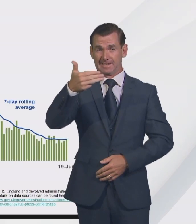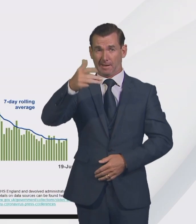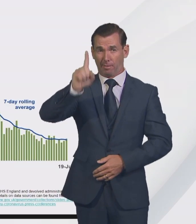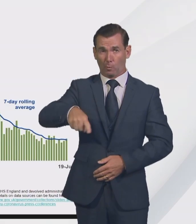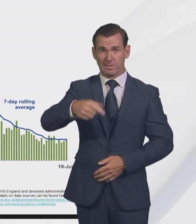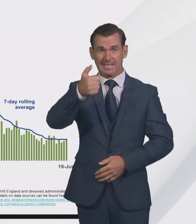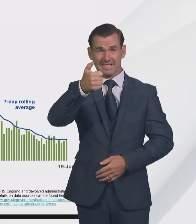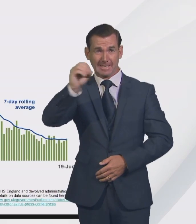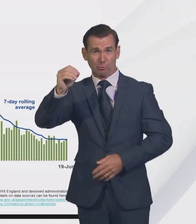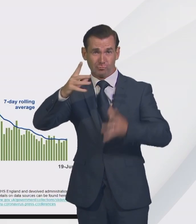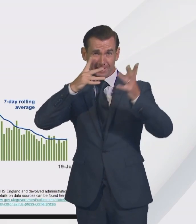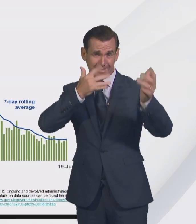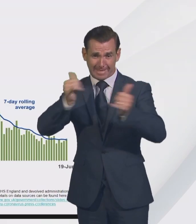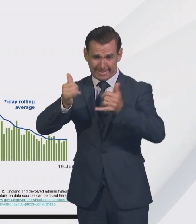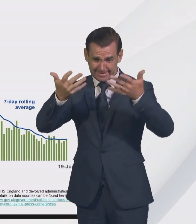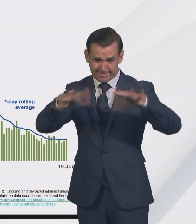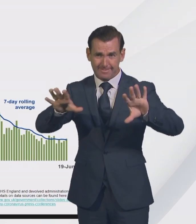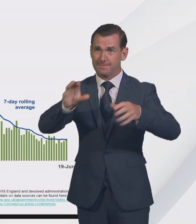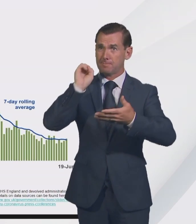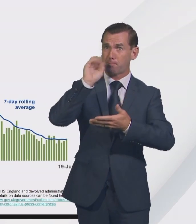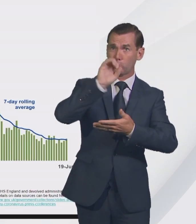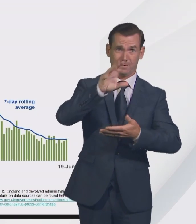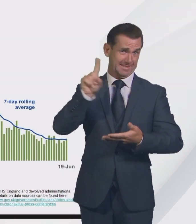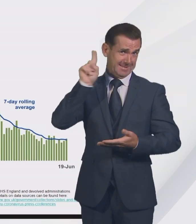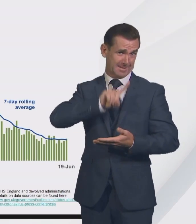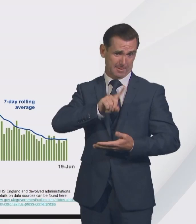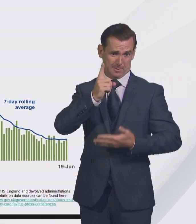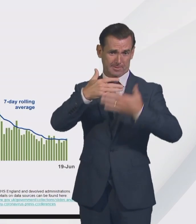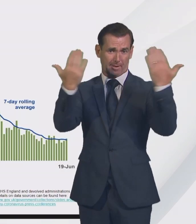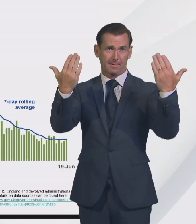169,600 tests carried out or posted out yesterday.